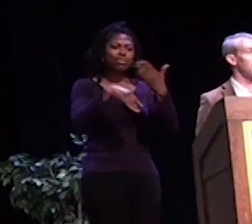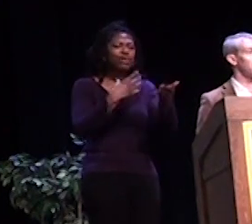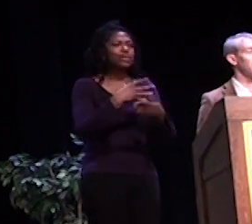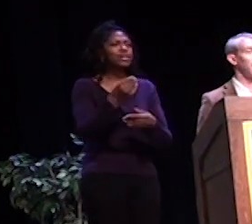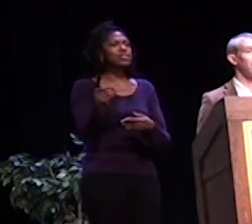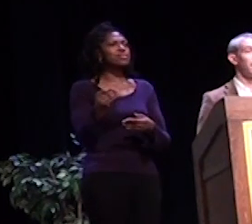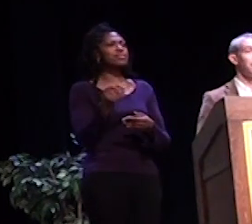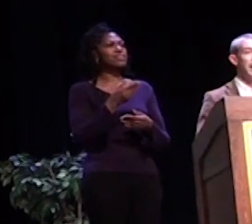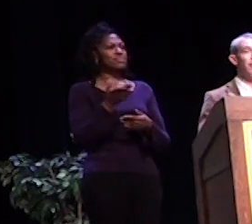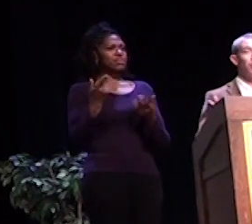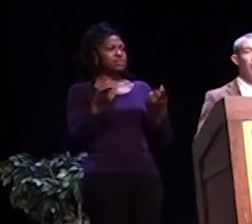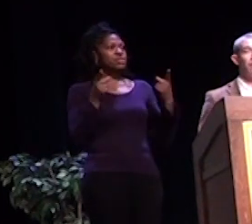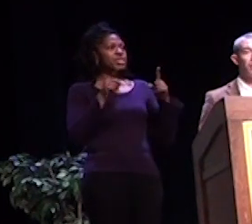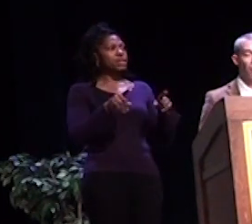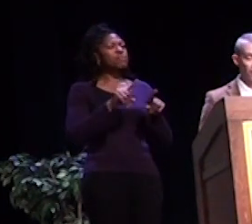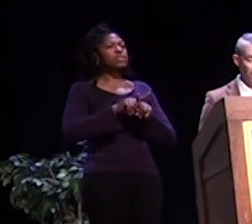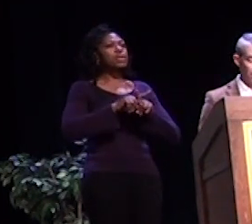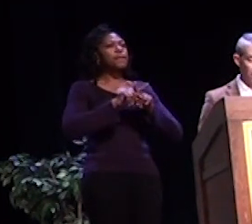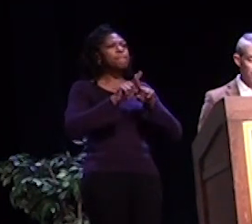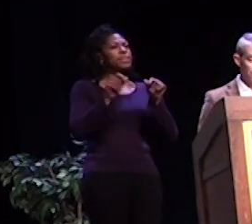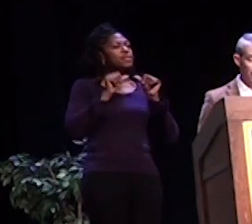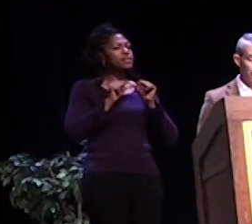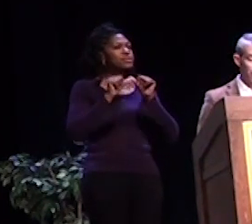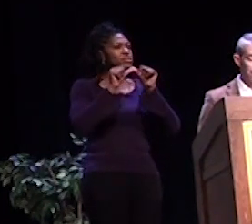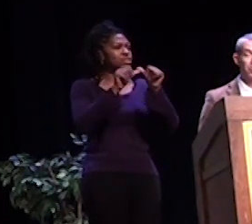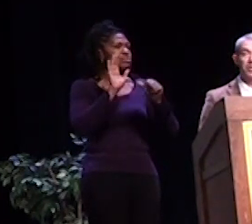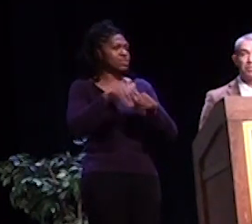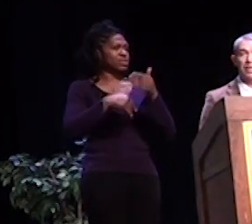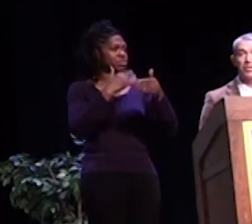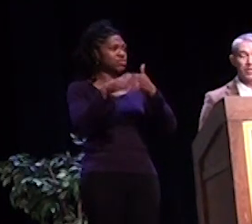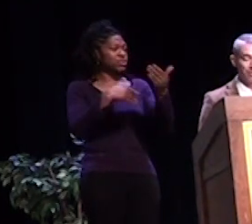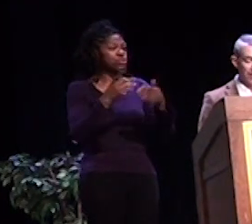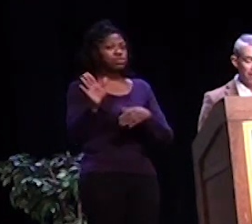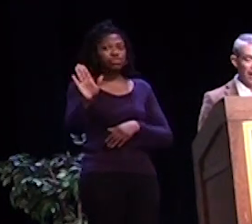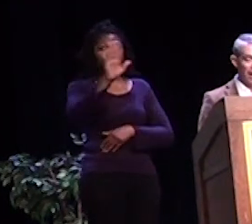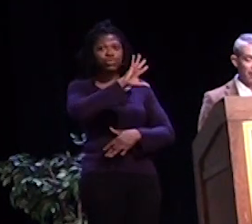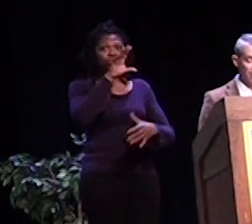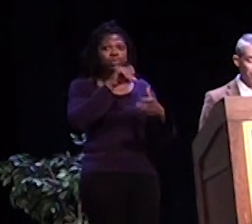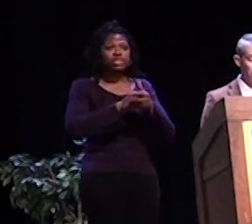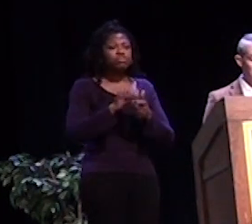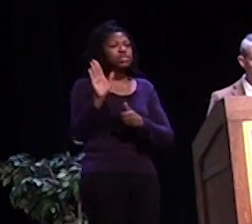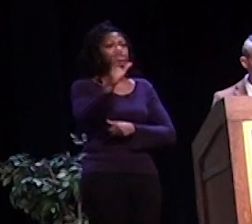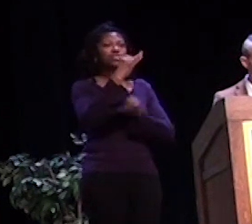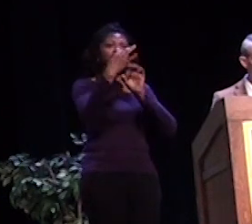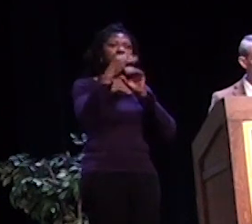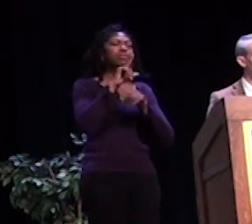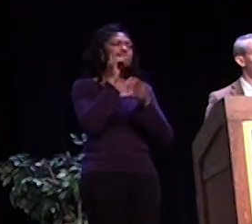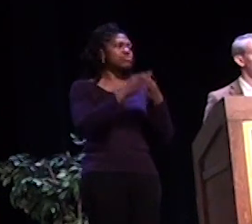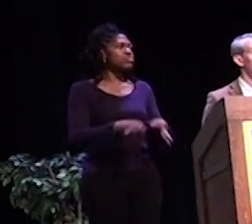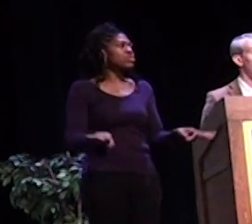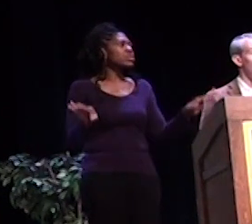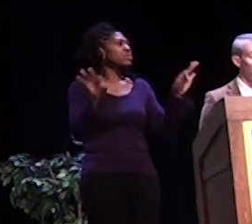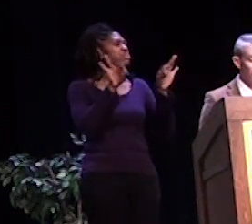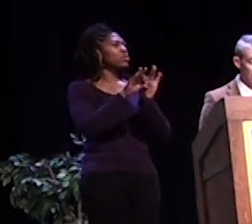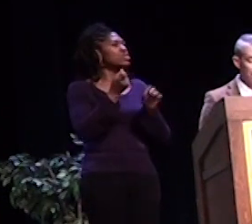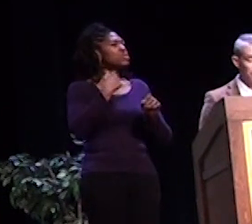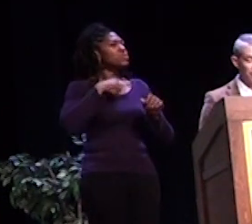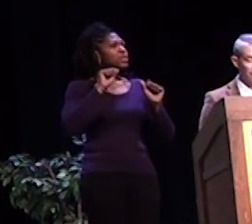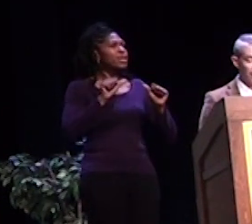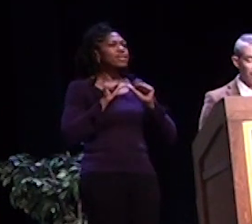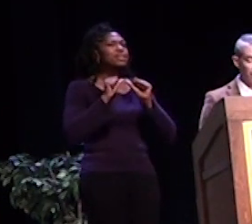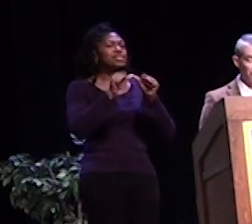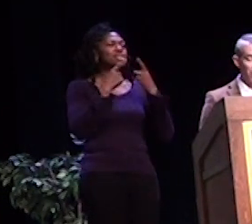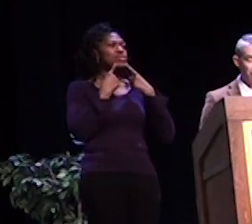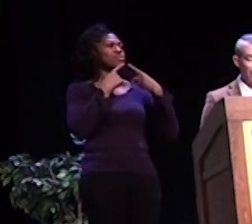progress, it's also about paving the way for more progress. Your participation and feedback is important to ensure our plans are a